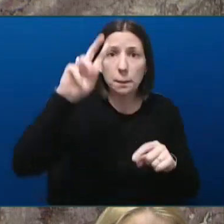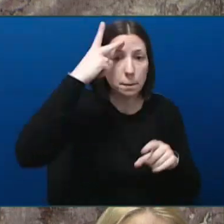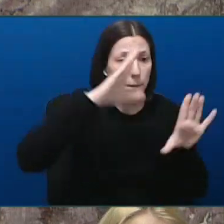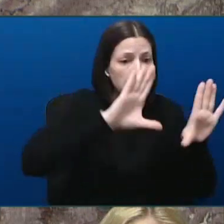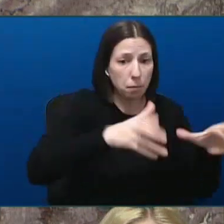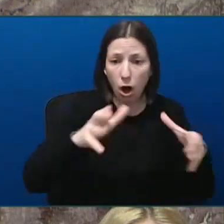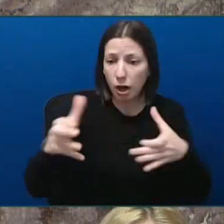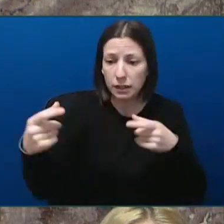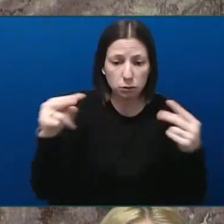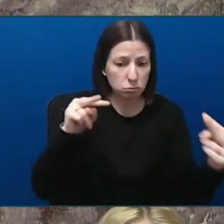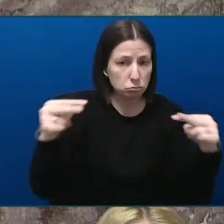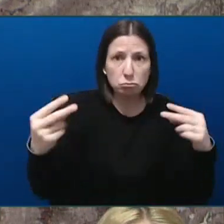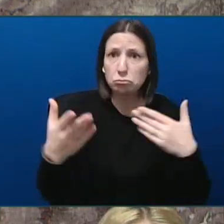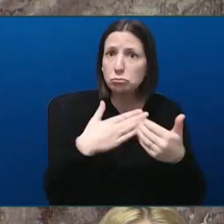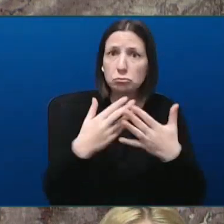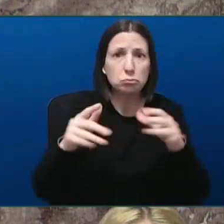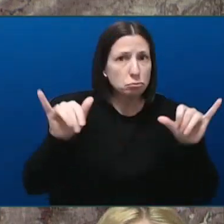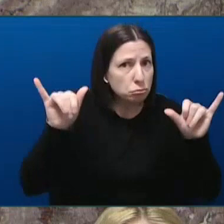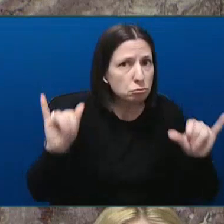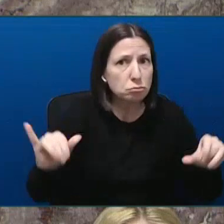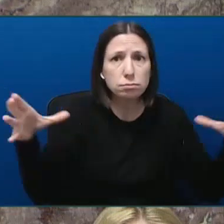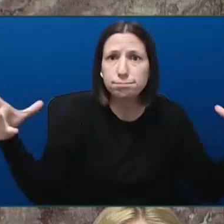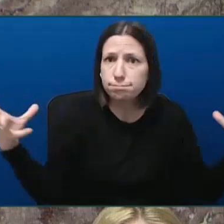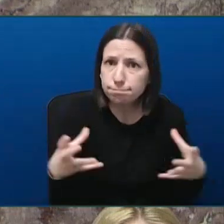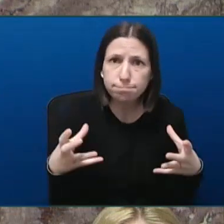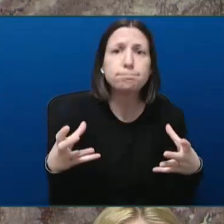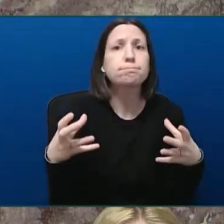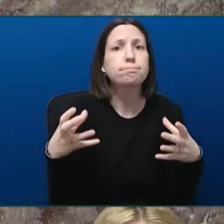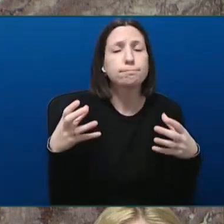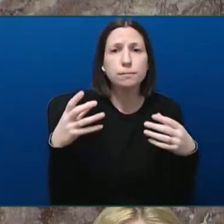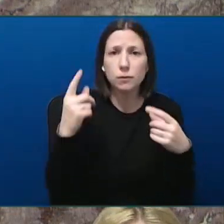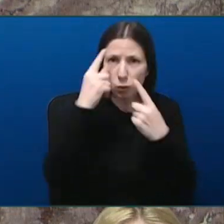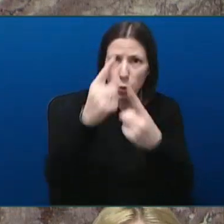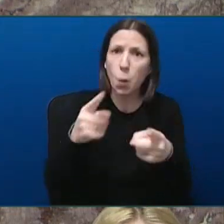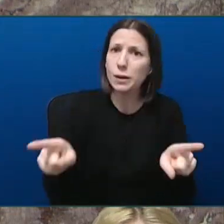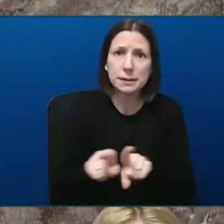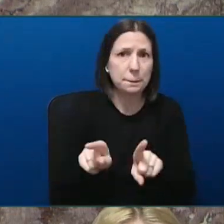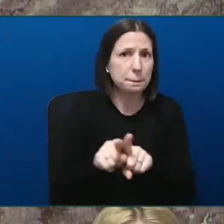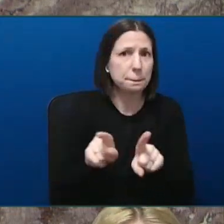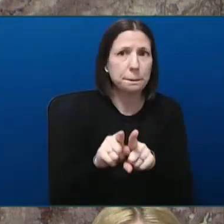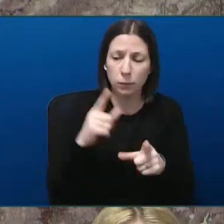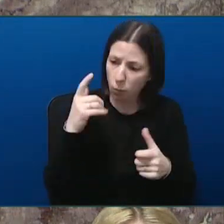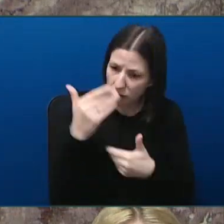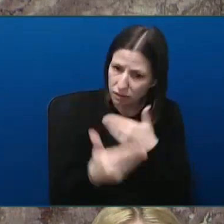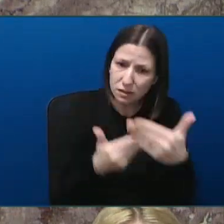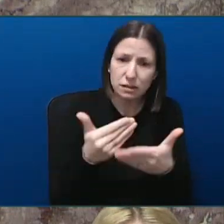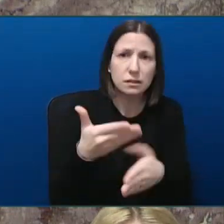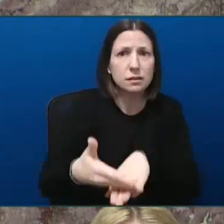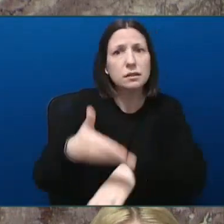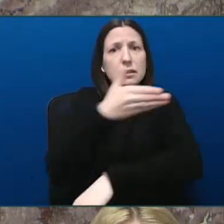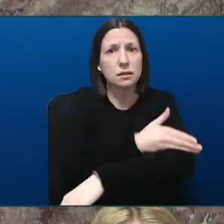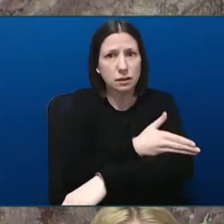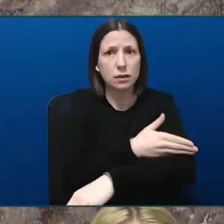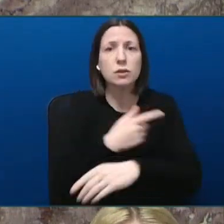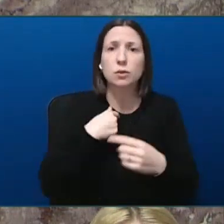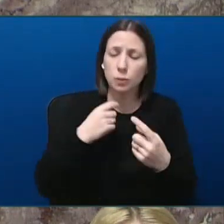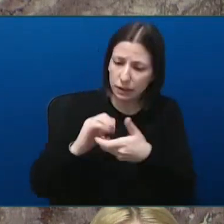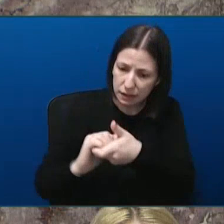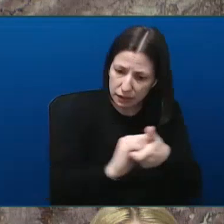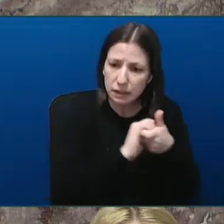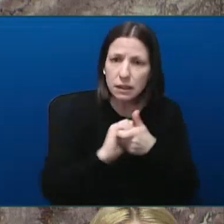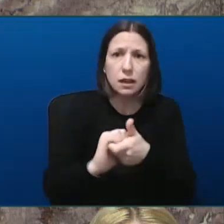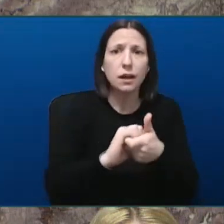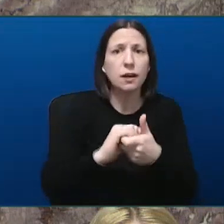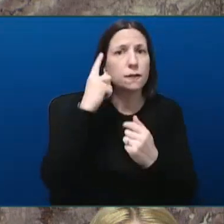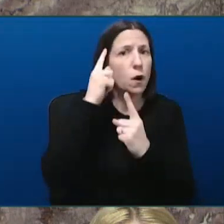Health Standing Committee last year on the solutions that we've been working on. That's important collaborative work that we need to